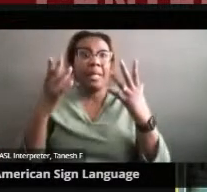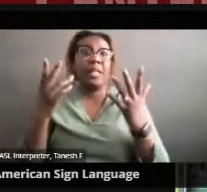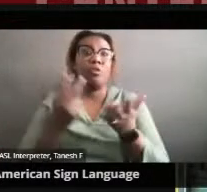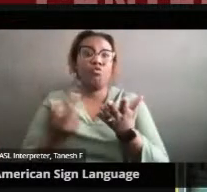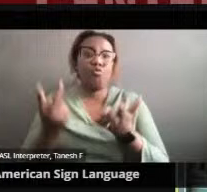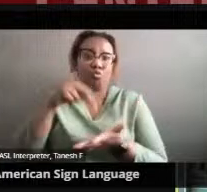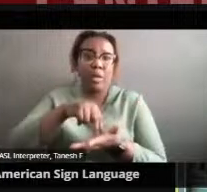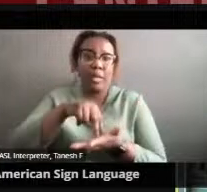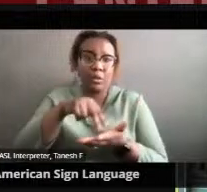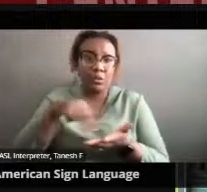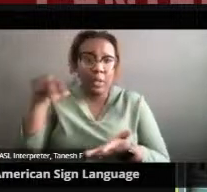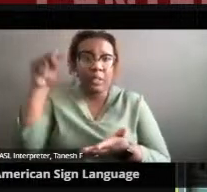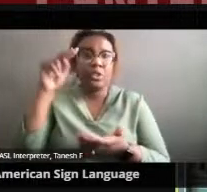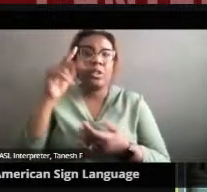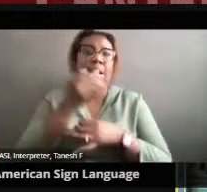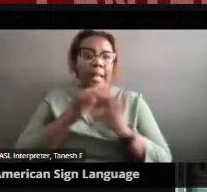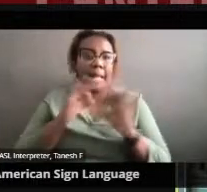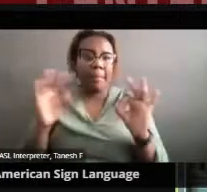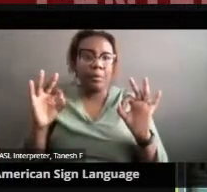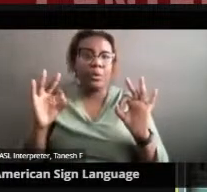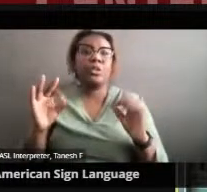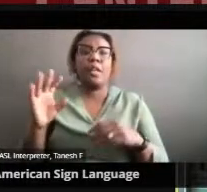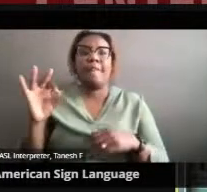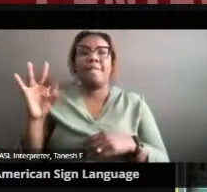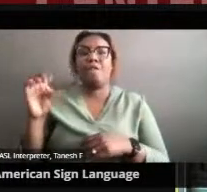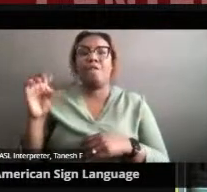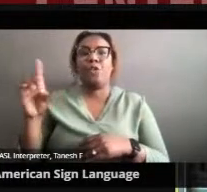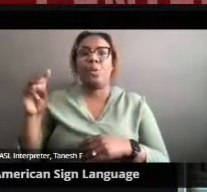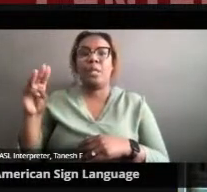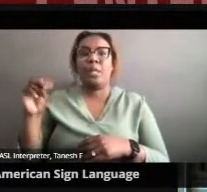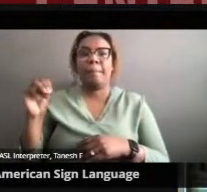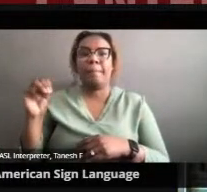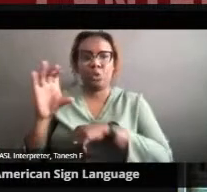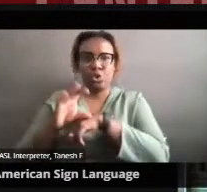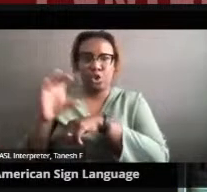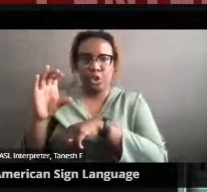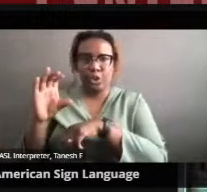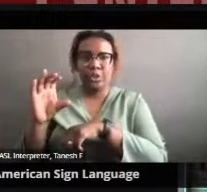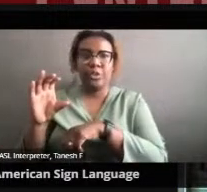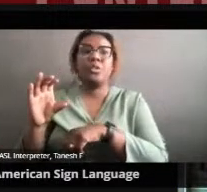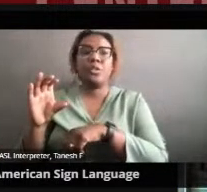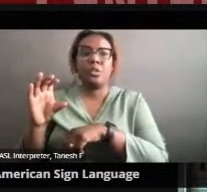as told by the Freedom Church of the Poor and New Disabled South